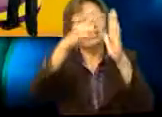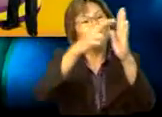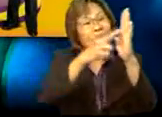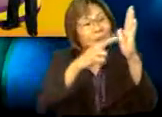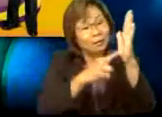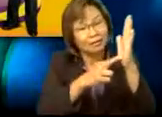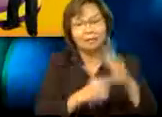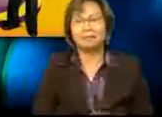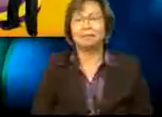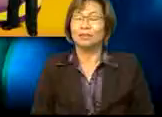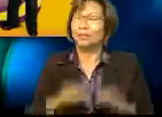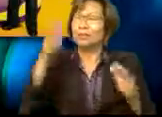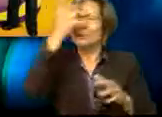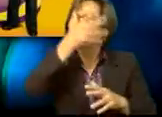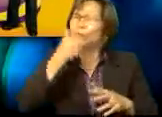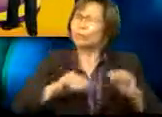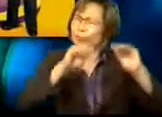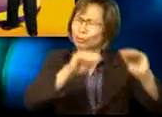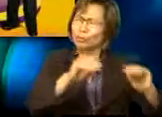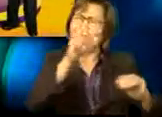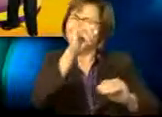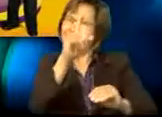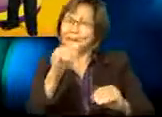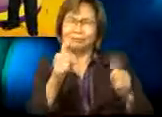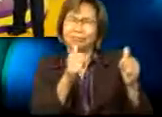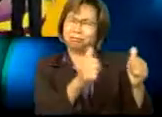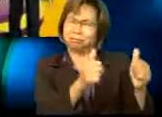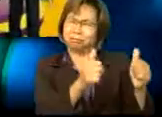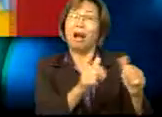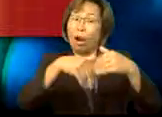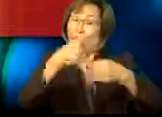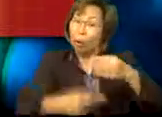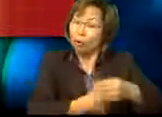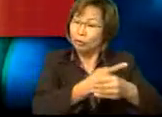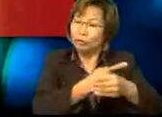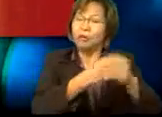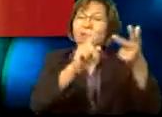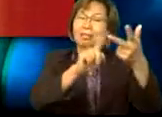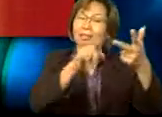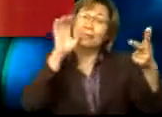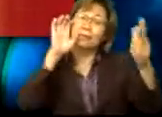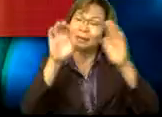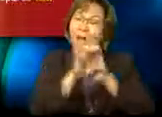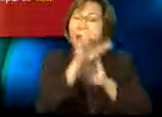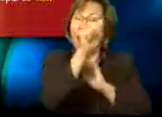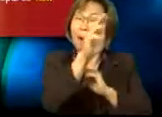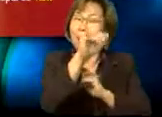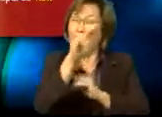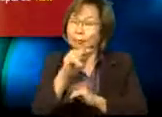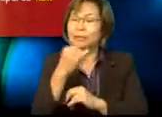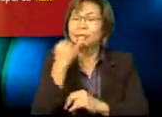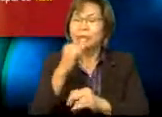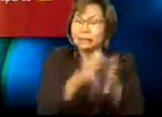Beautifully put, Siti. Now, how about the third one? Amin is hardworking.